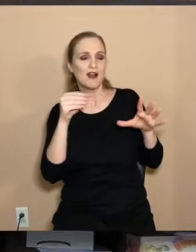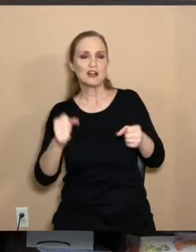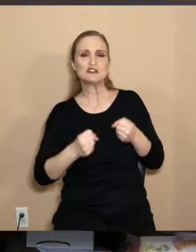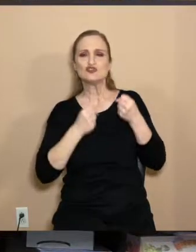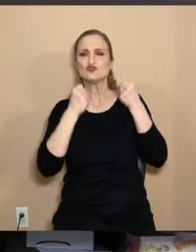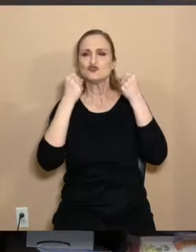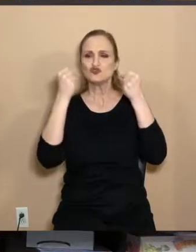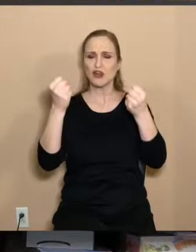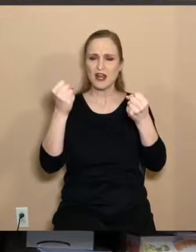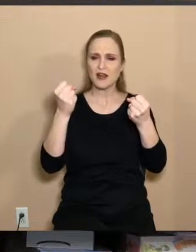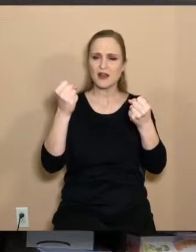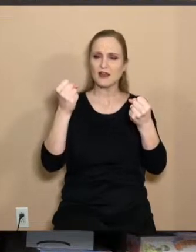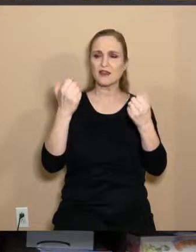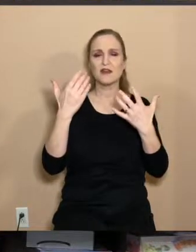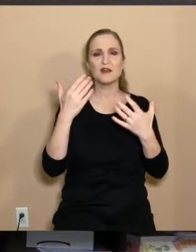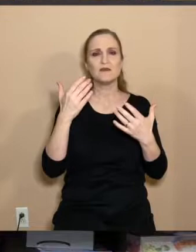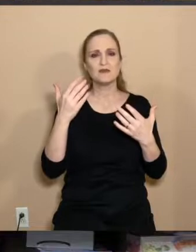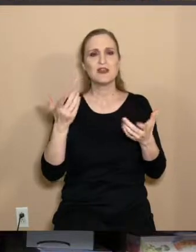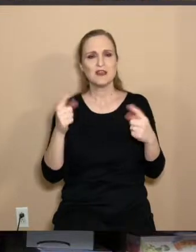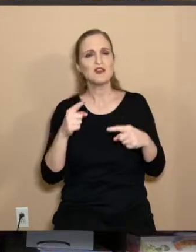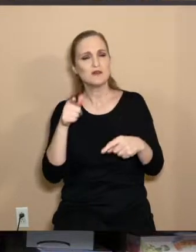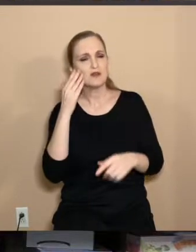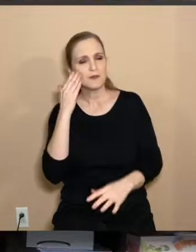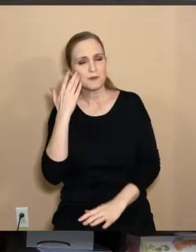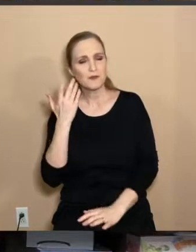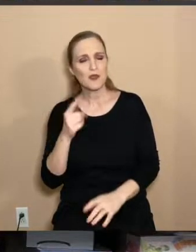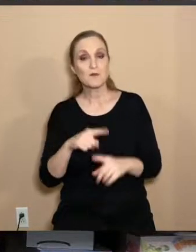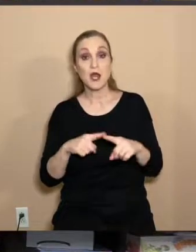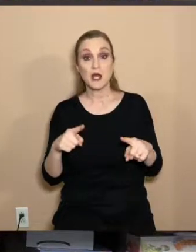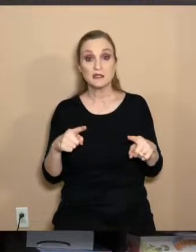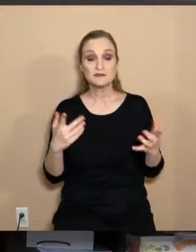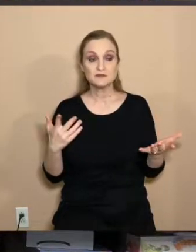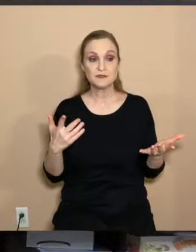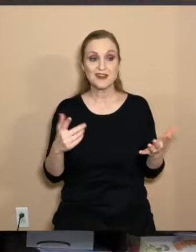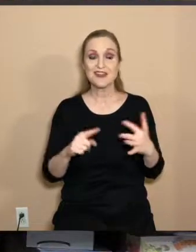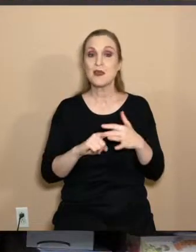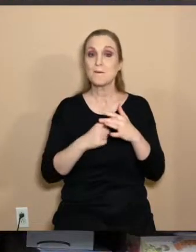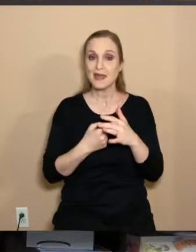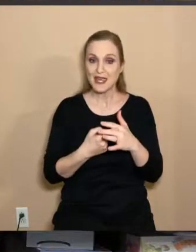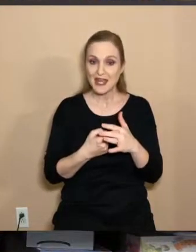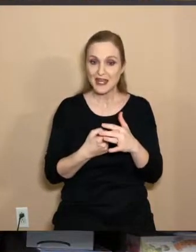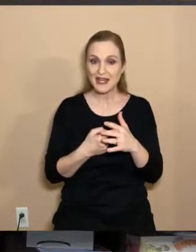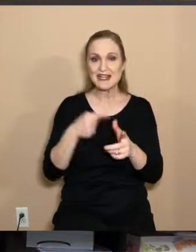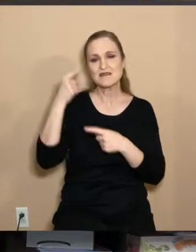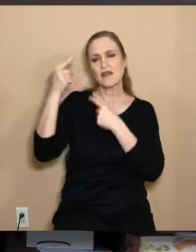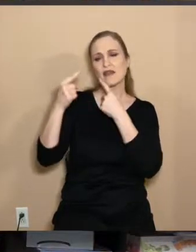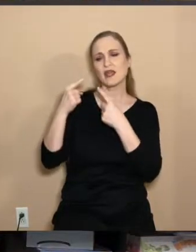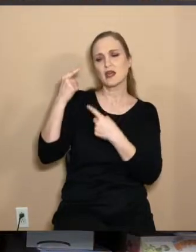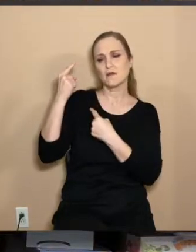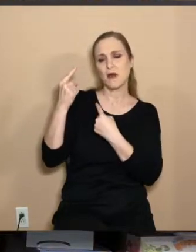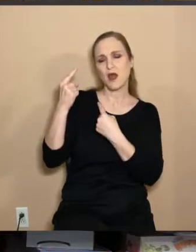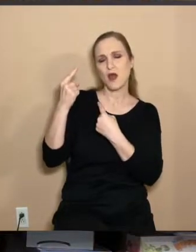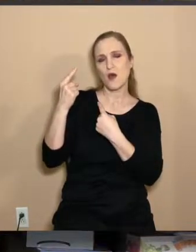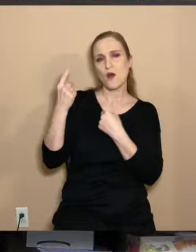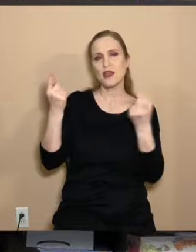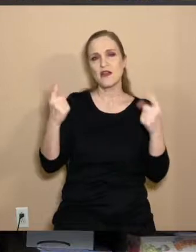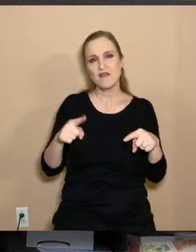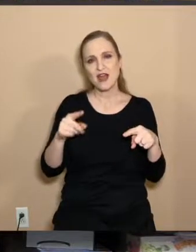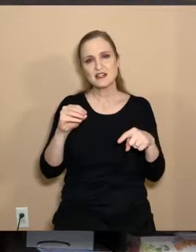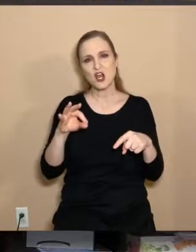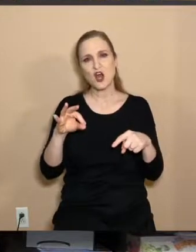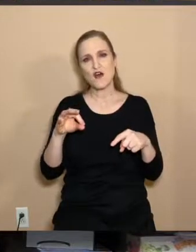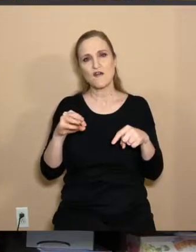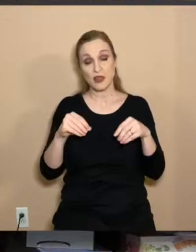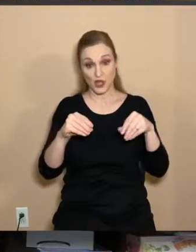strength we have our strength about us. But, the beginning of this is kind of thinking about the events of the garden